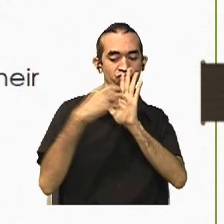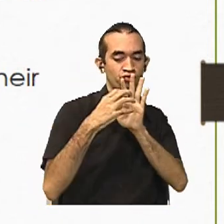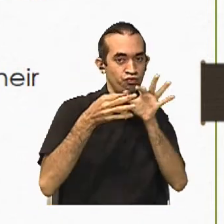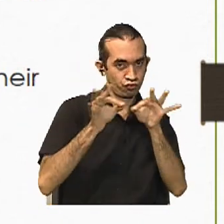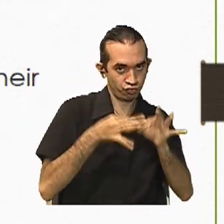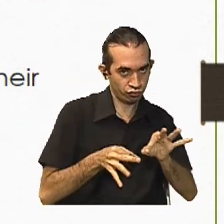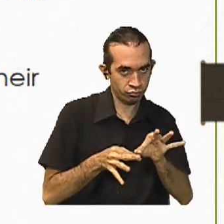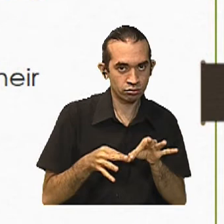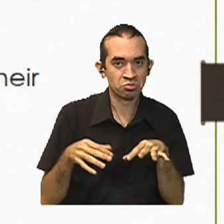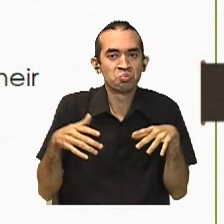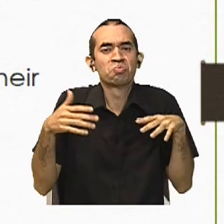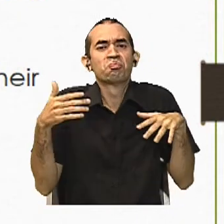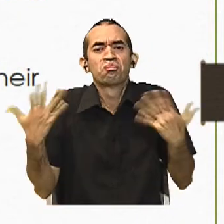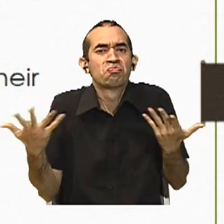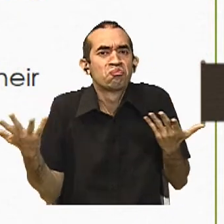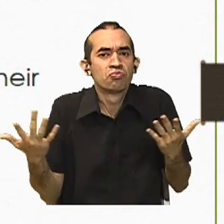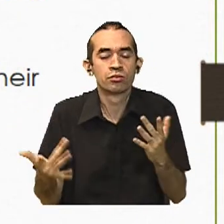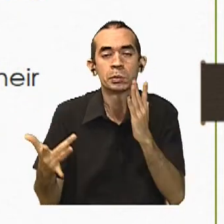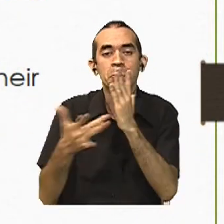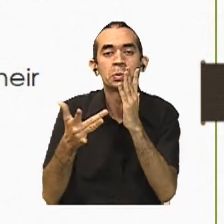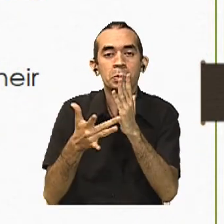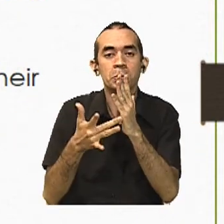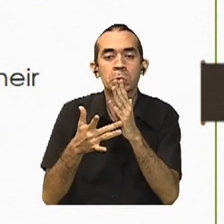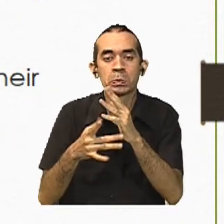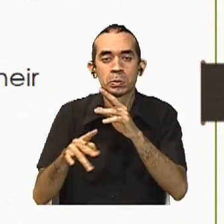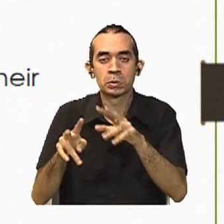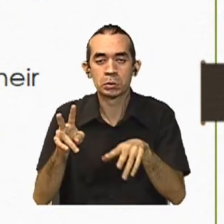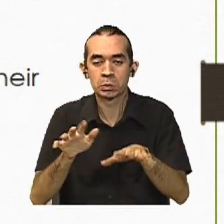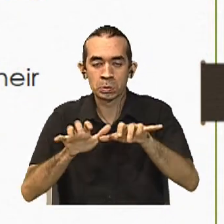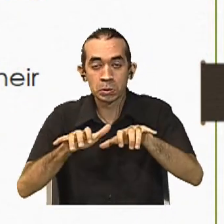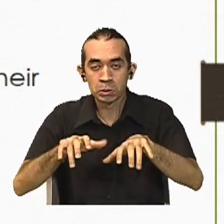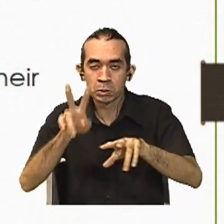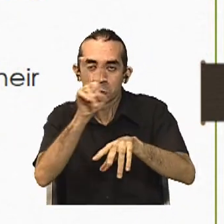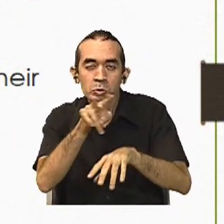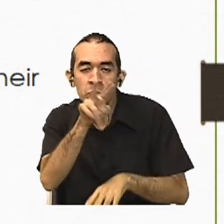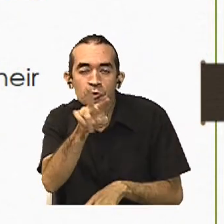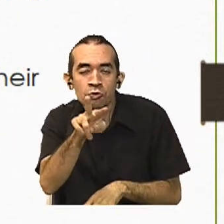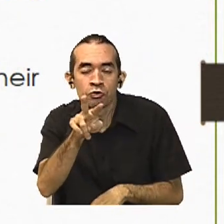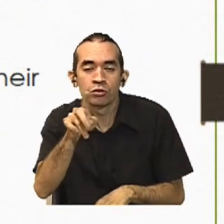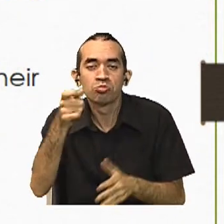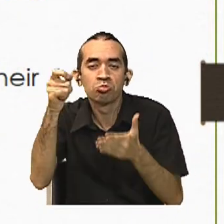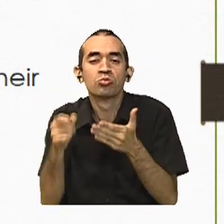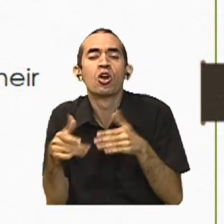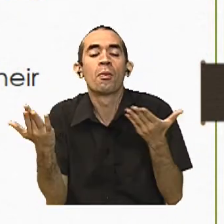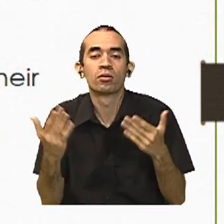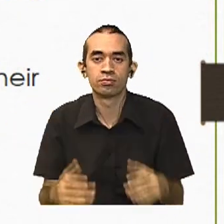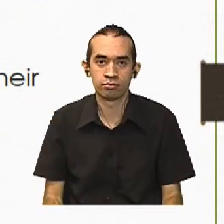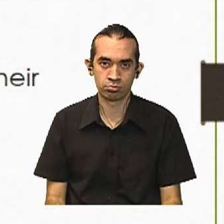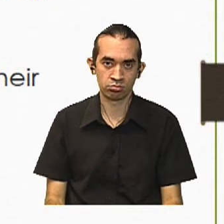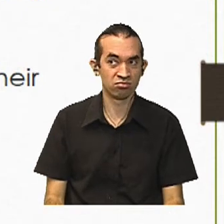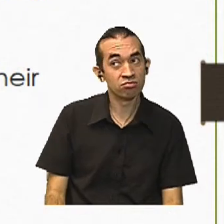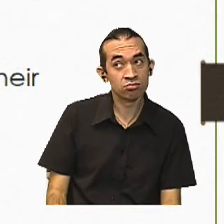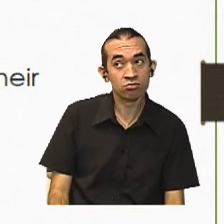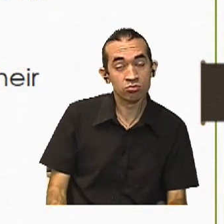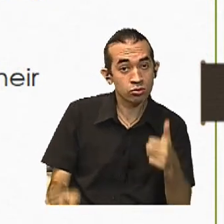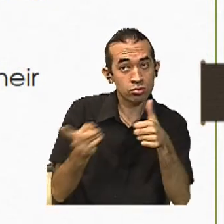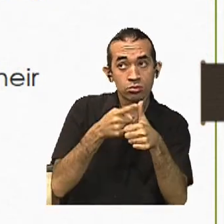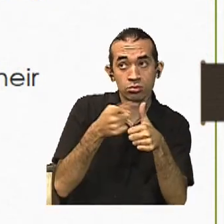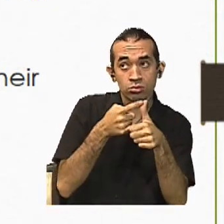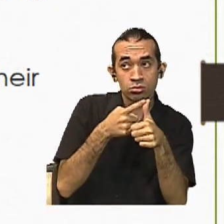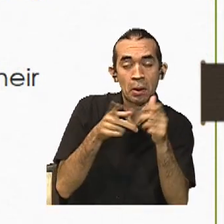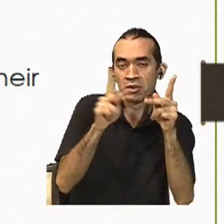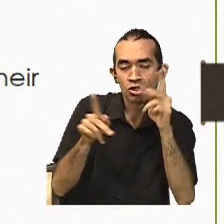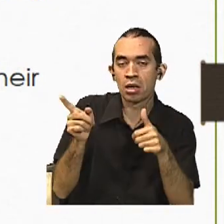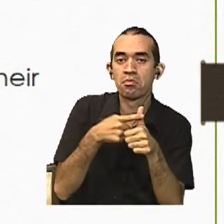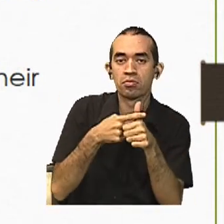how was the technology of the lip reading computer tested? They took people who spoke more